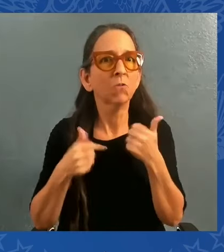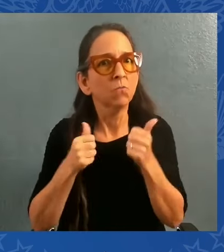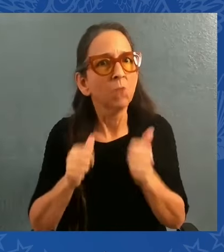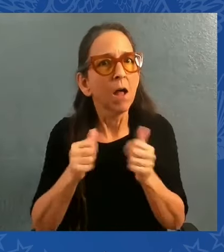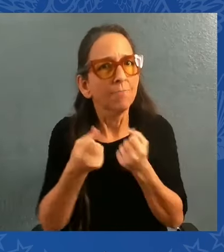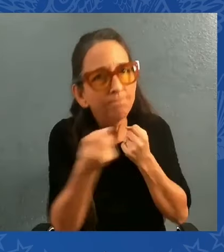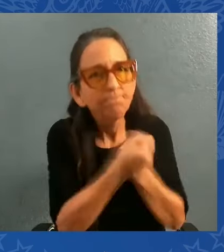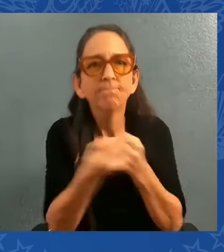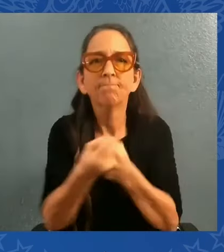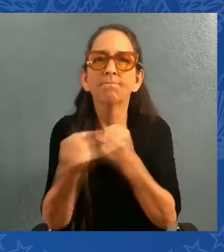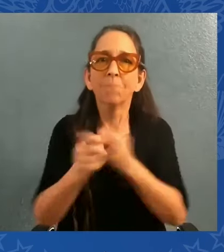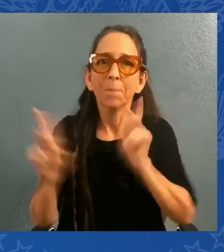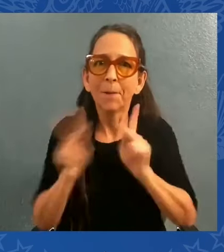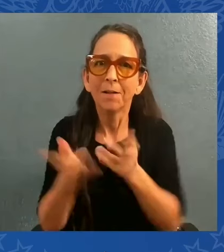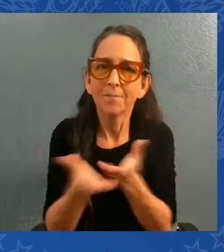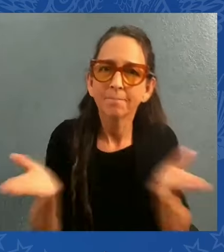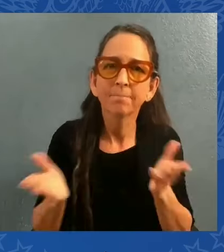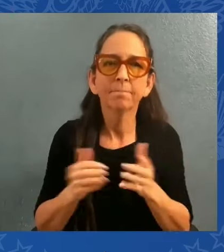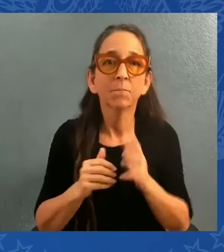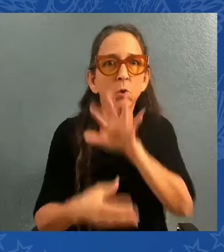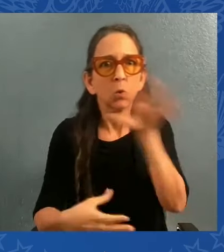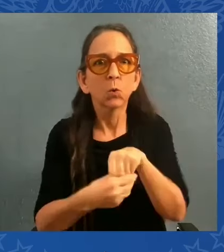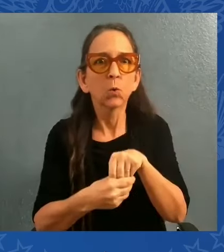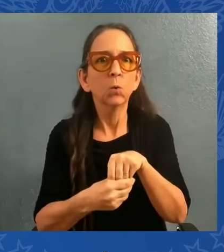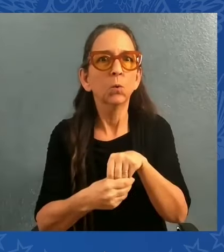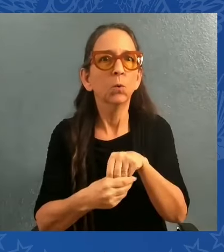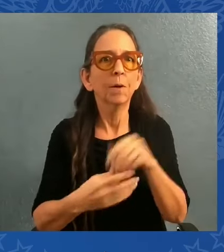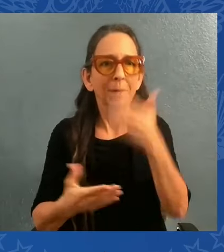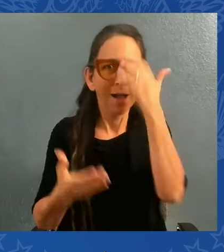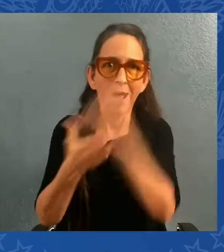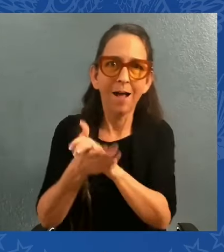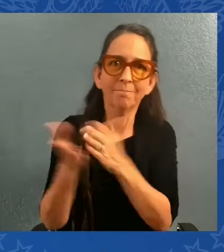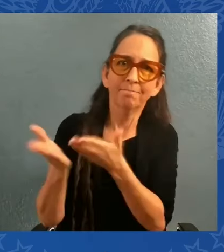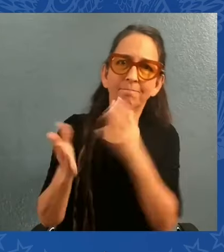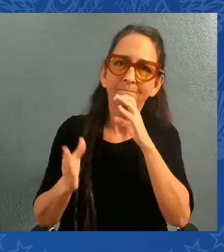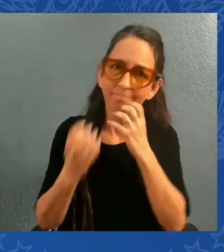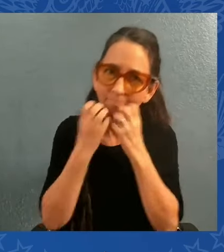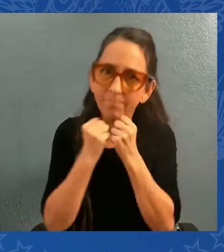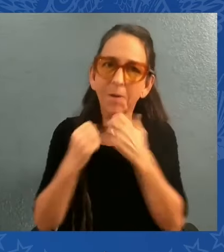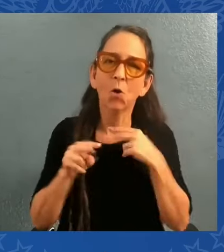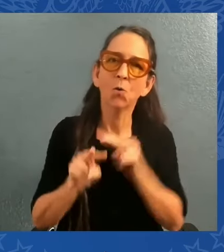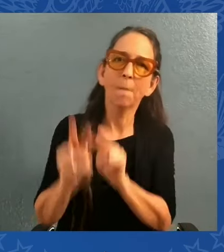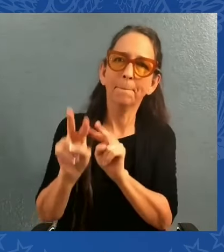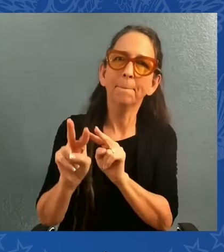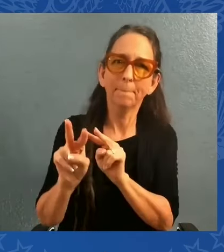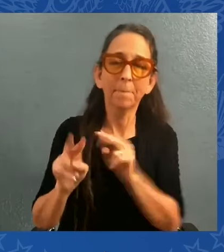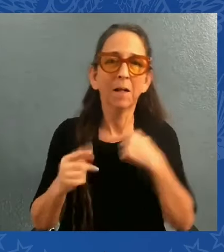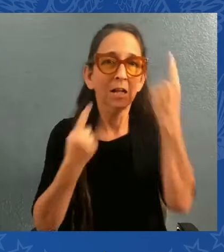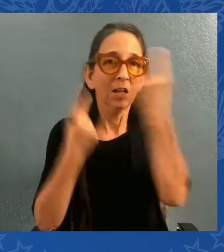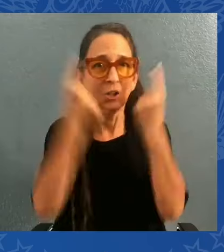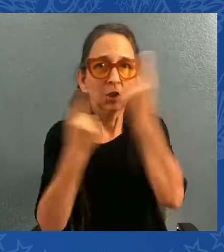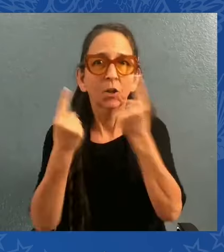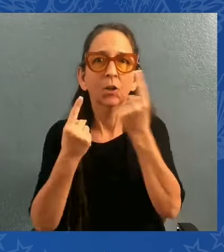love, but also my hero. I'm thinking of Ellen Gustafson, wife of an active